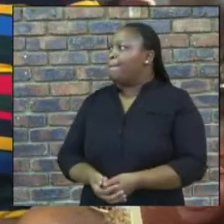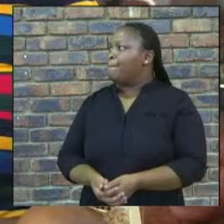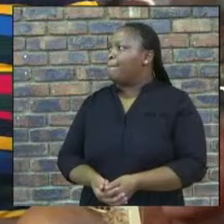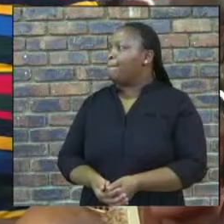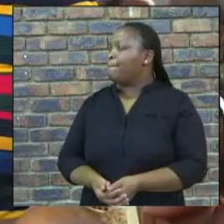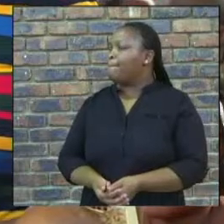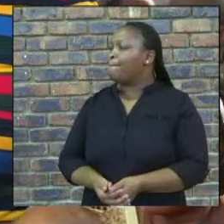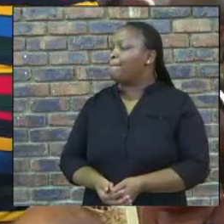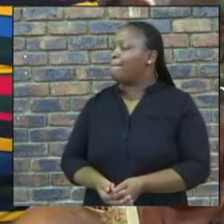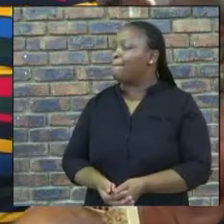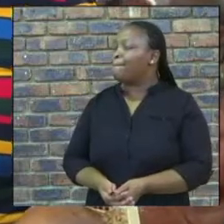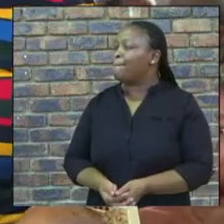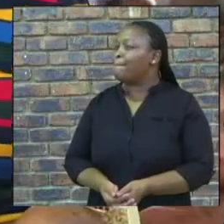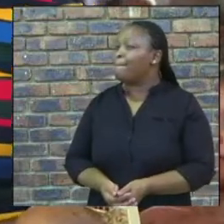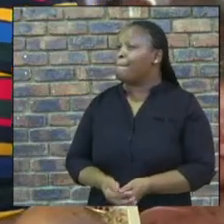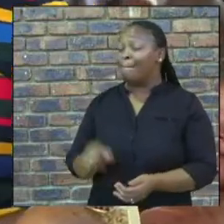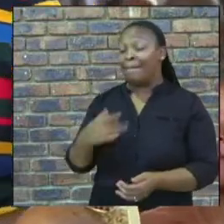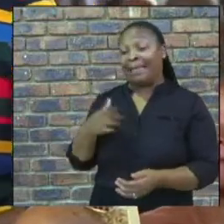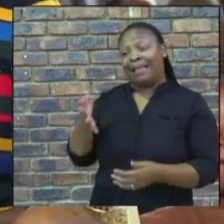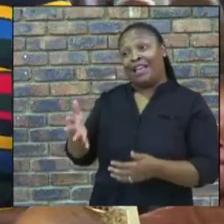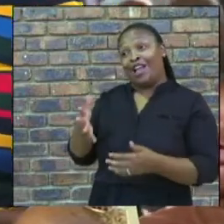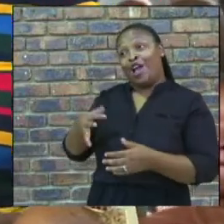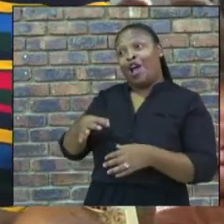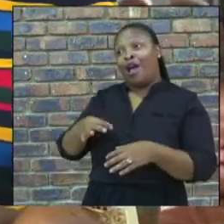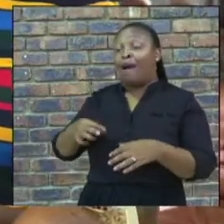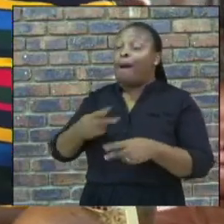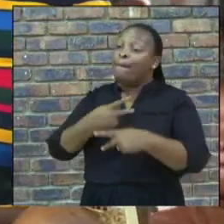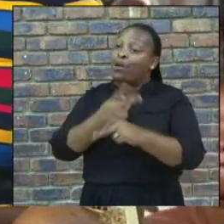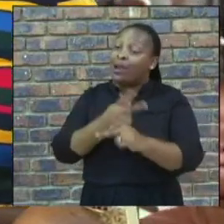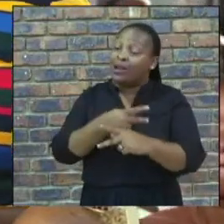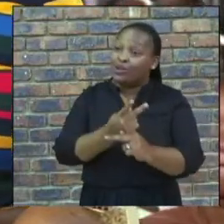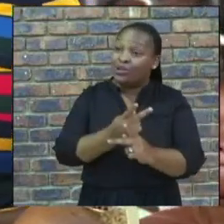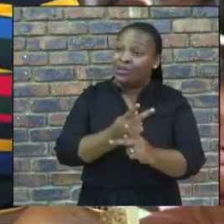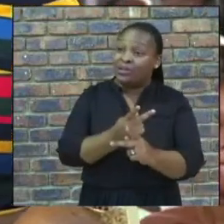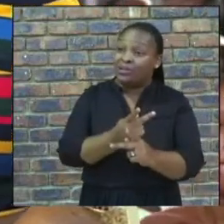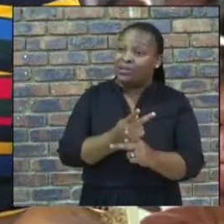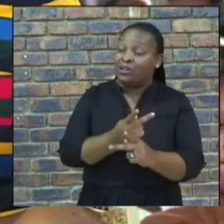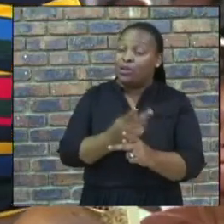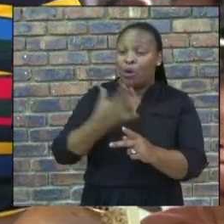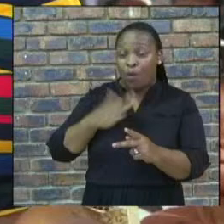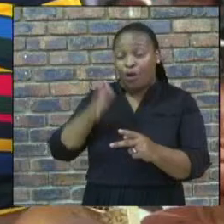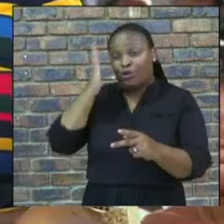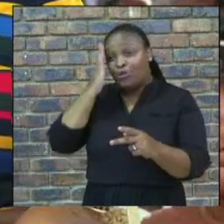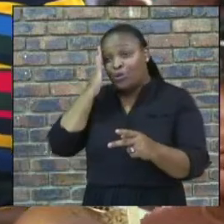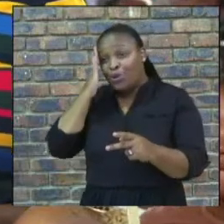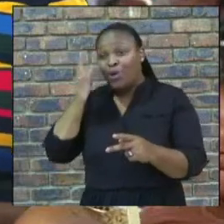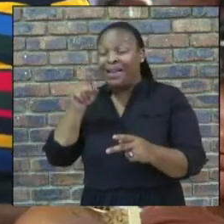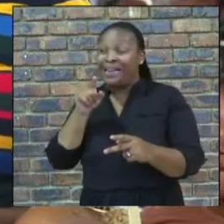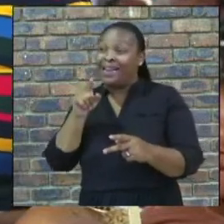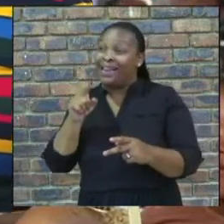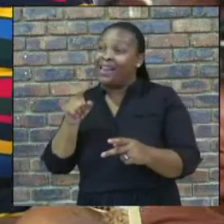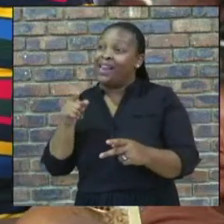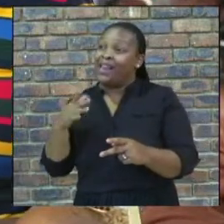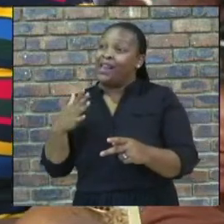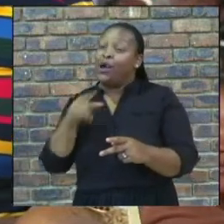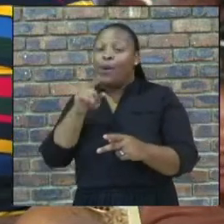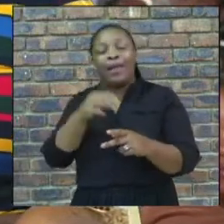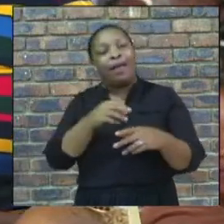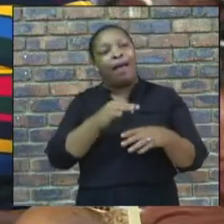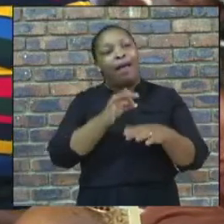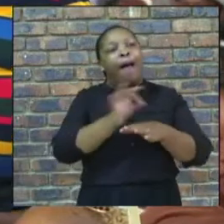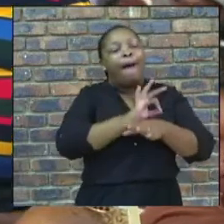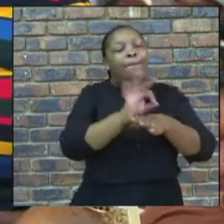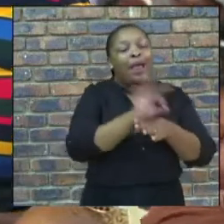it comes to the corruption within the process, we would like to know what is it you have in plan